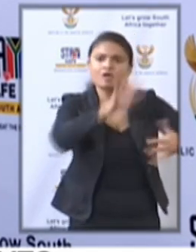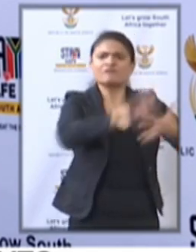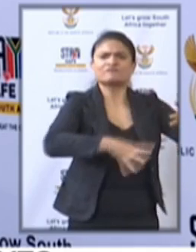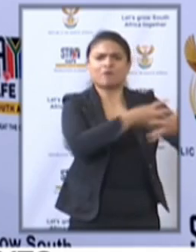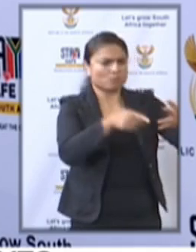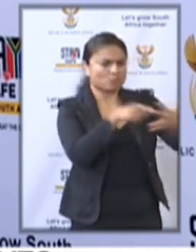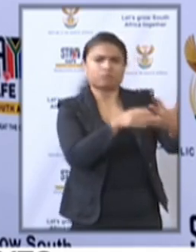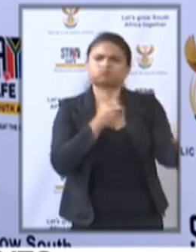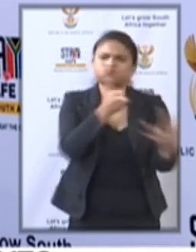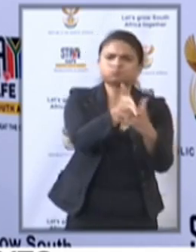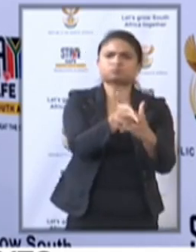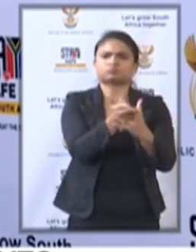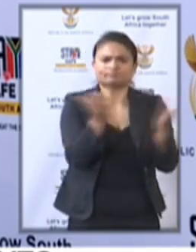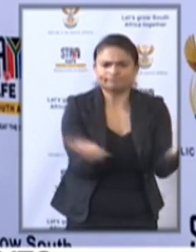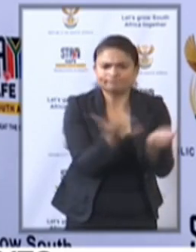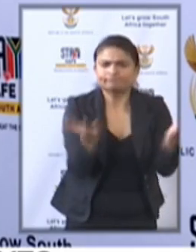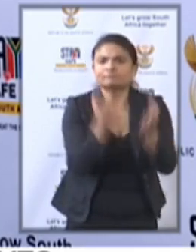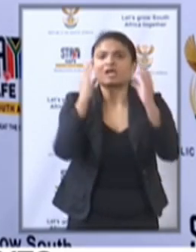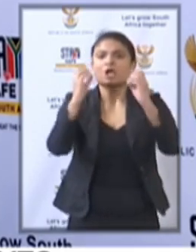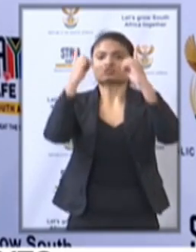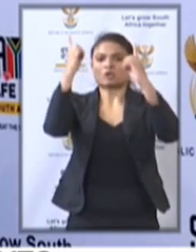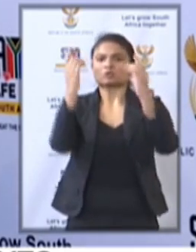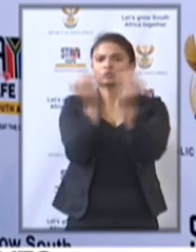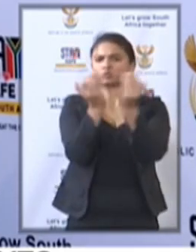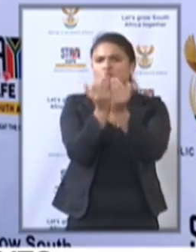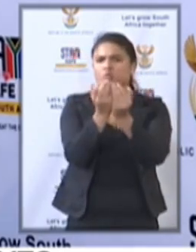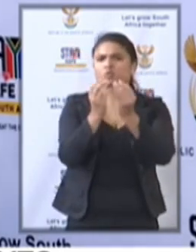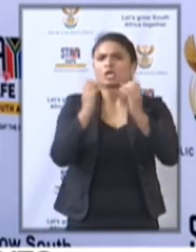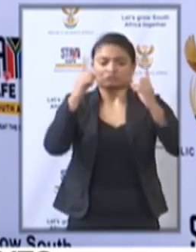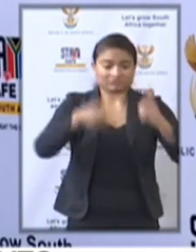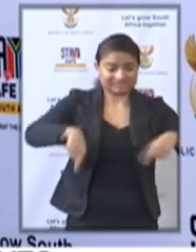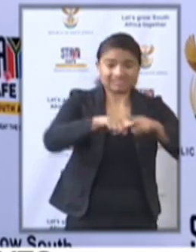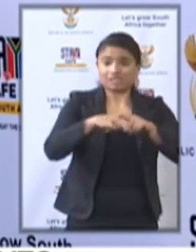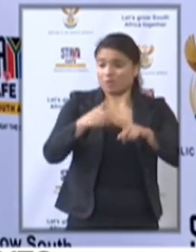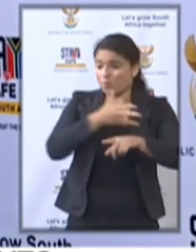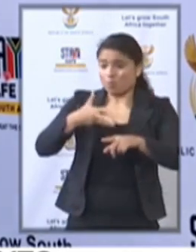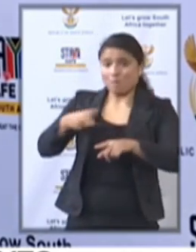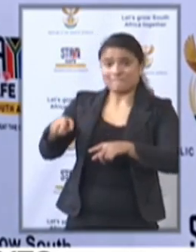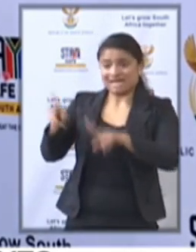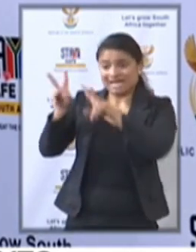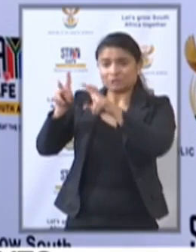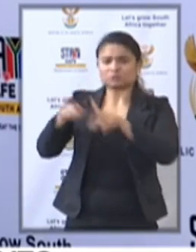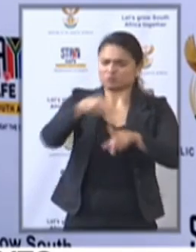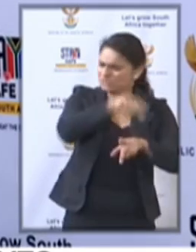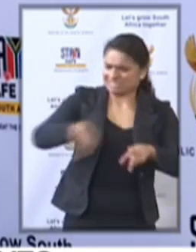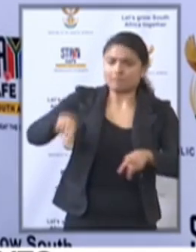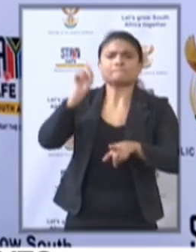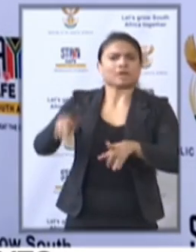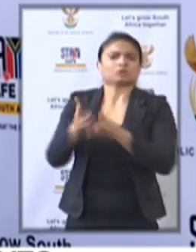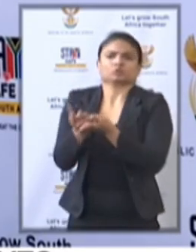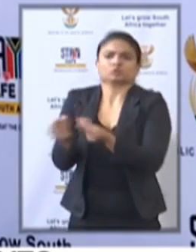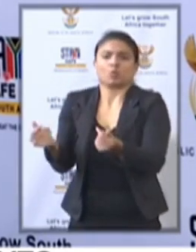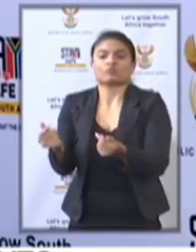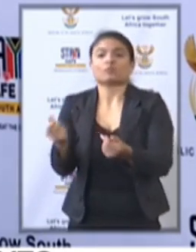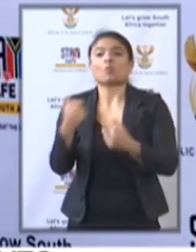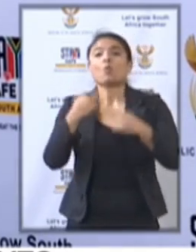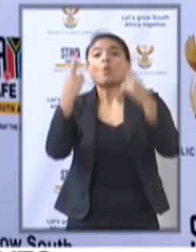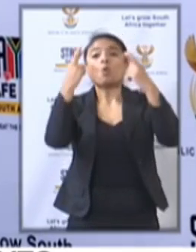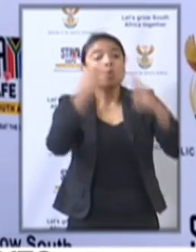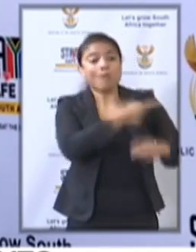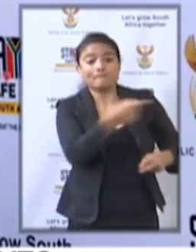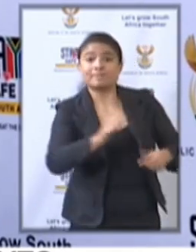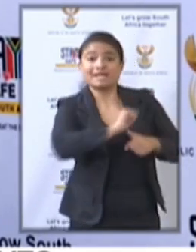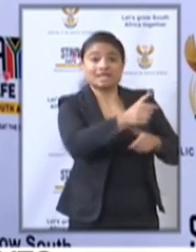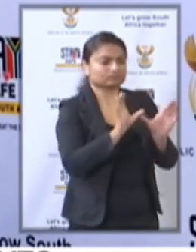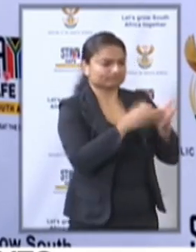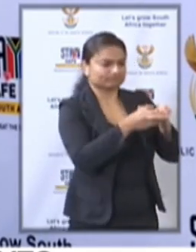and training sector to deal with gender-based violence. We hope other sectors will follow suit if we are